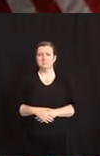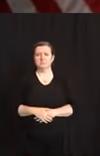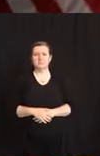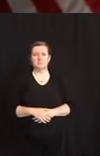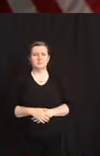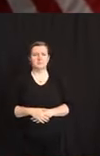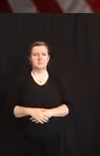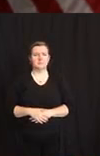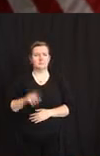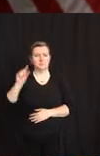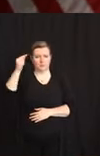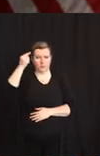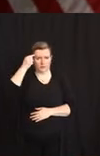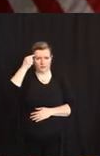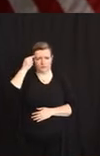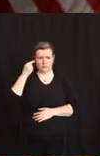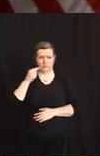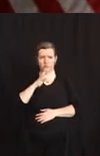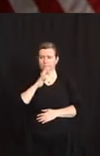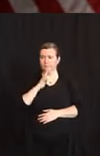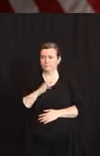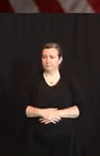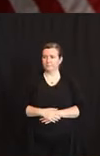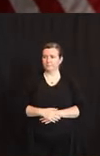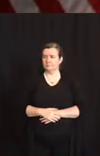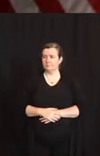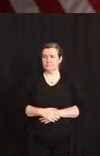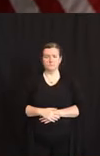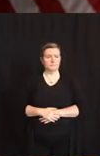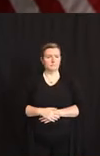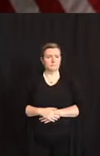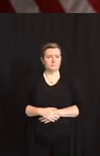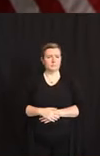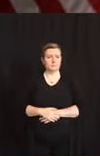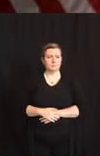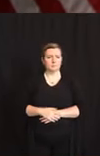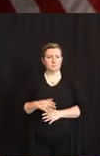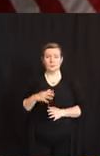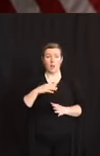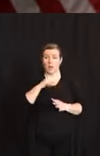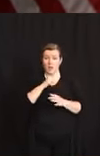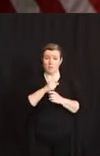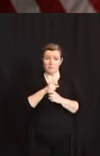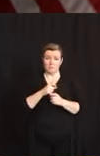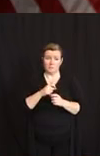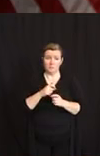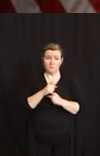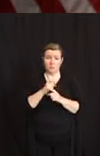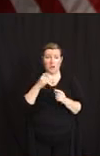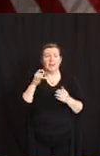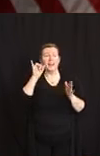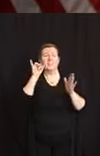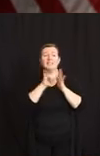So how are you defining Central Jersey then? That's not like a jokey question. So is it Union to Burlington